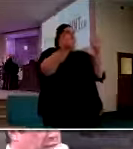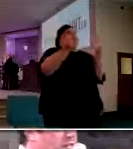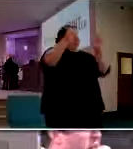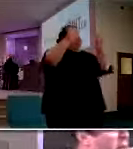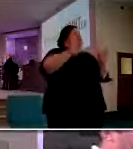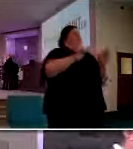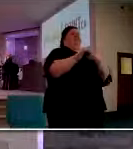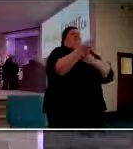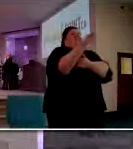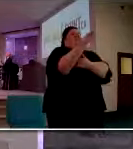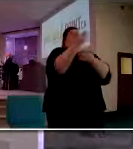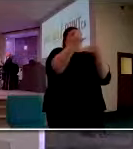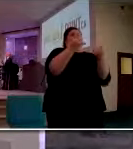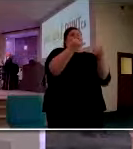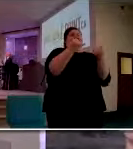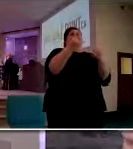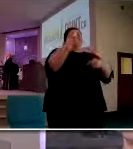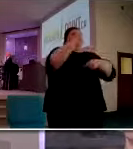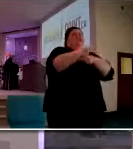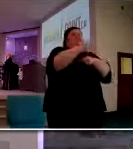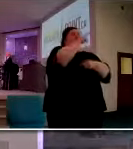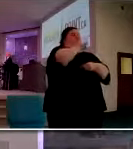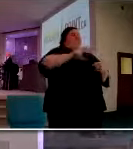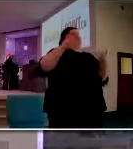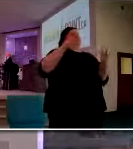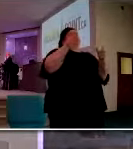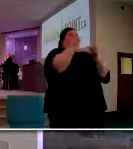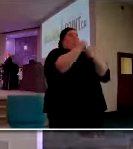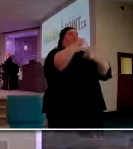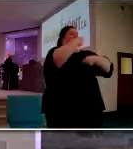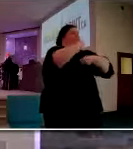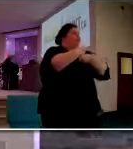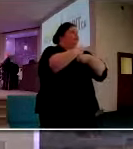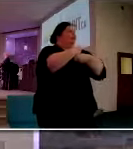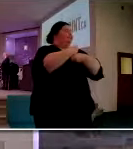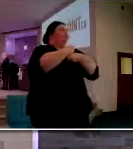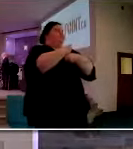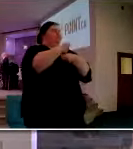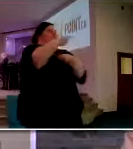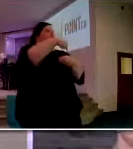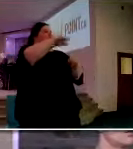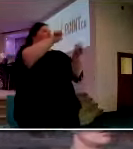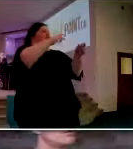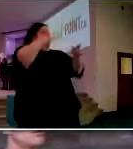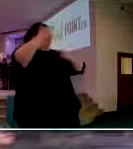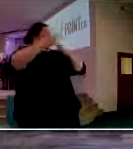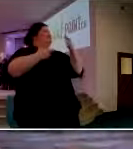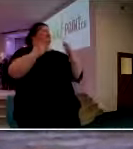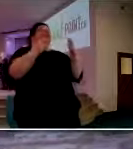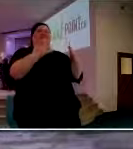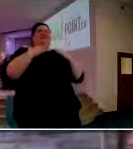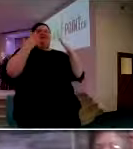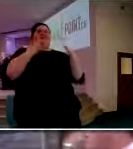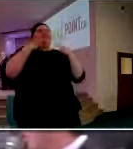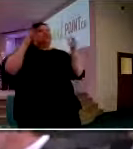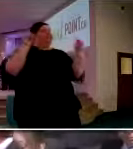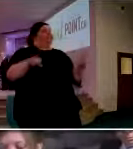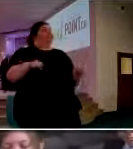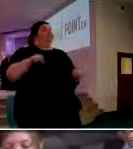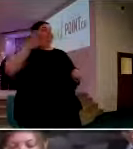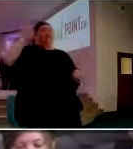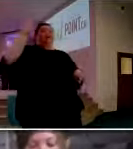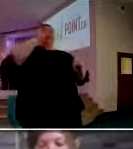This is the day that the Lord hath made. You can rejoice and be glad in it this morning. You can allow His power. Oh,